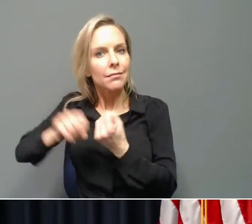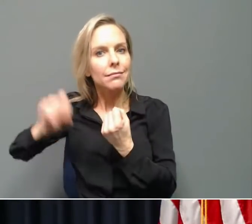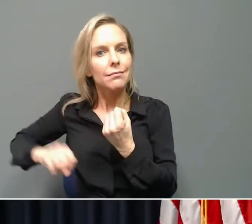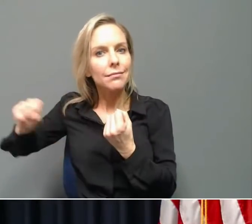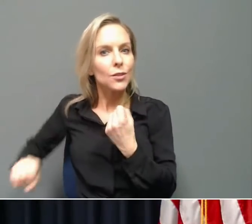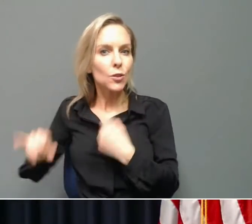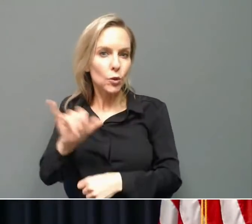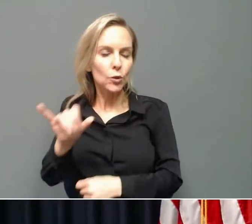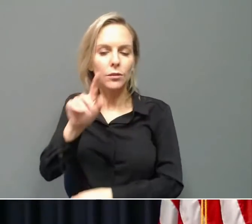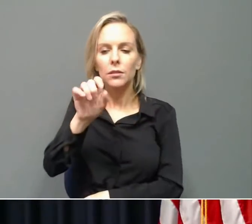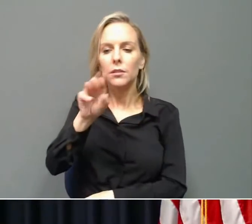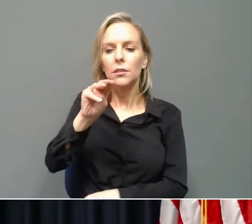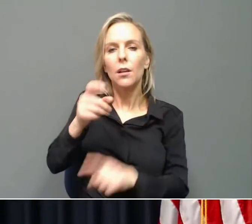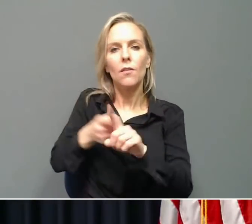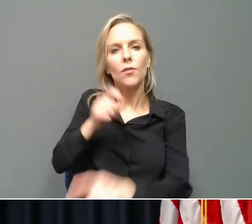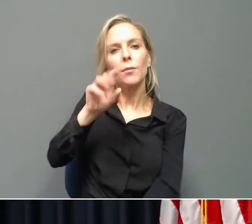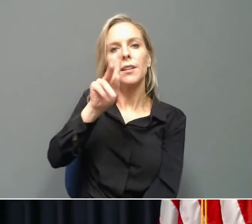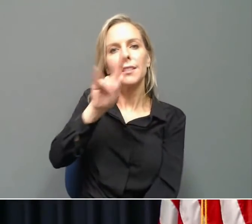Kentucky Today.